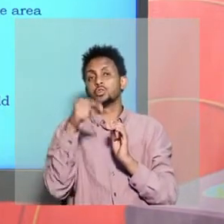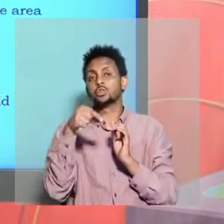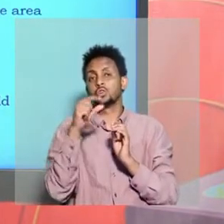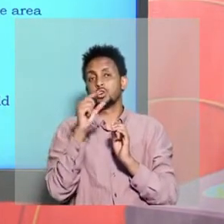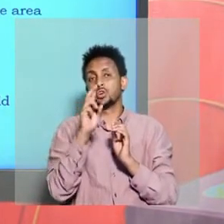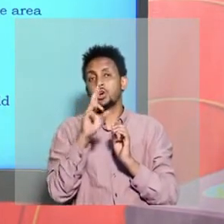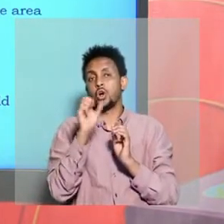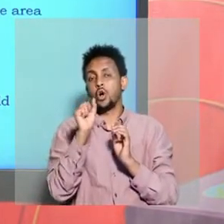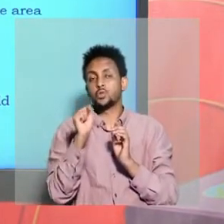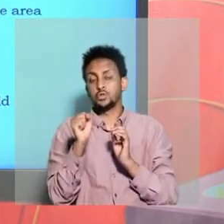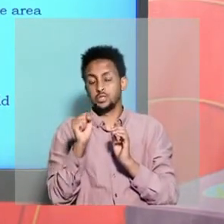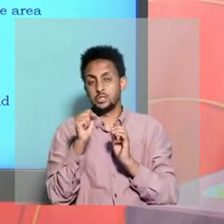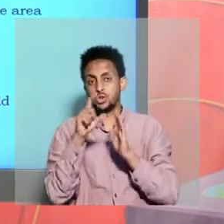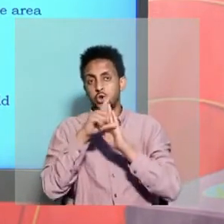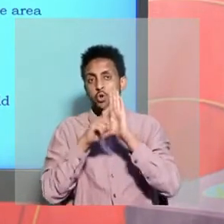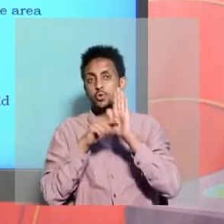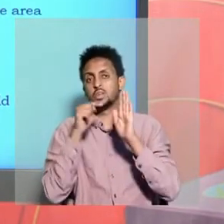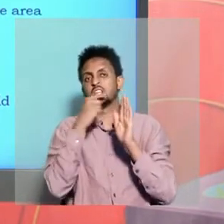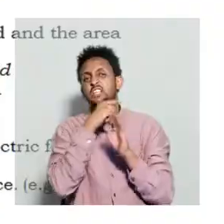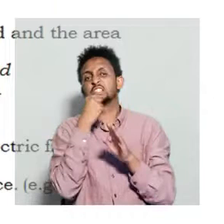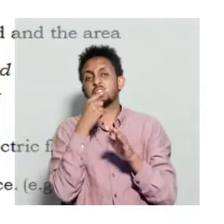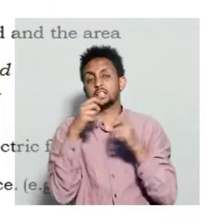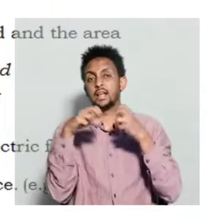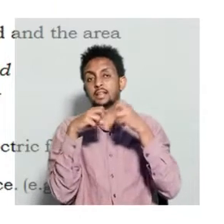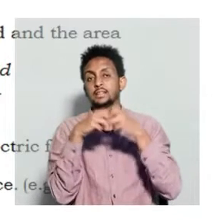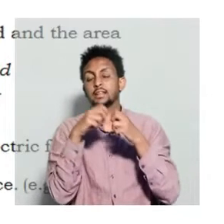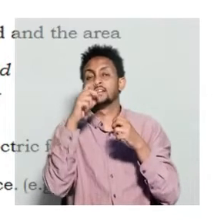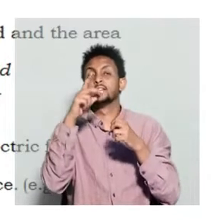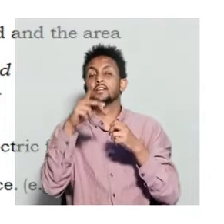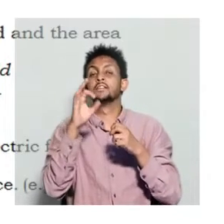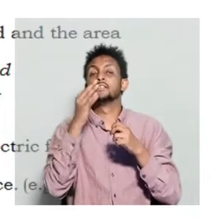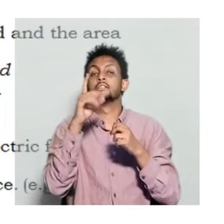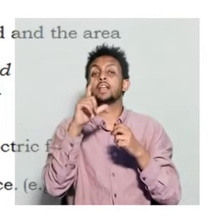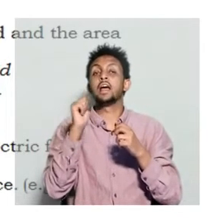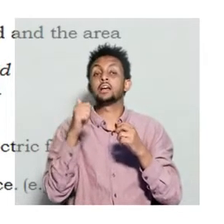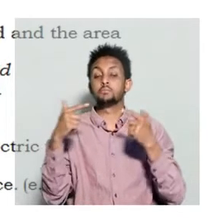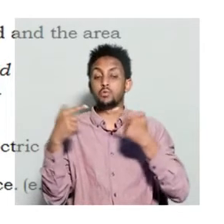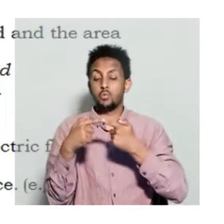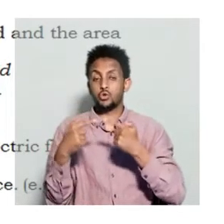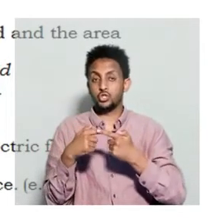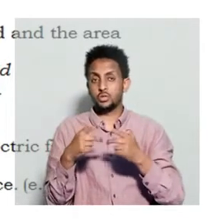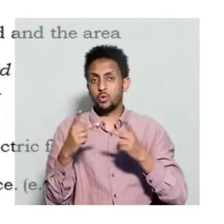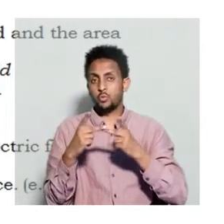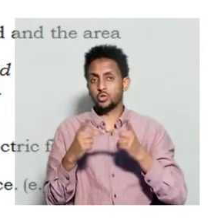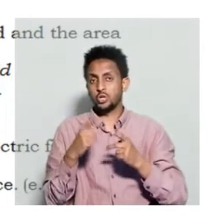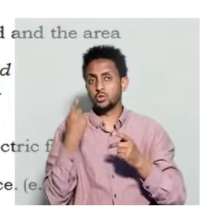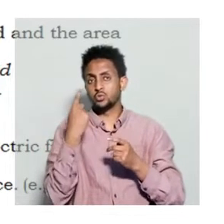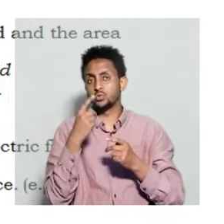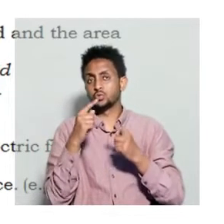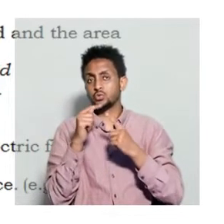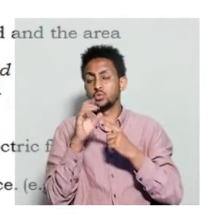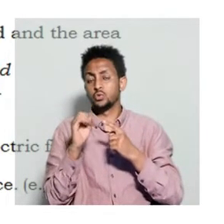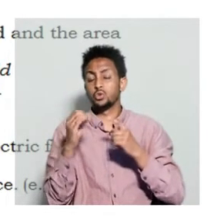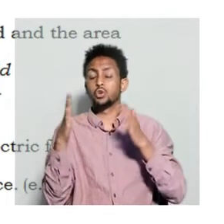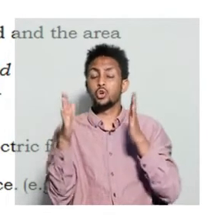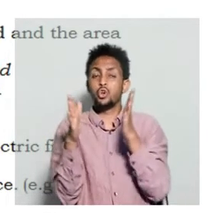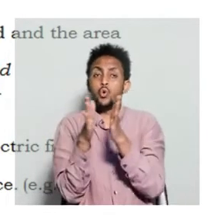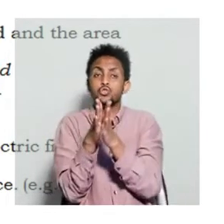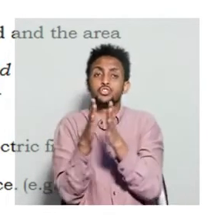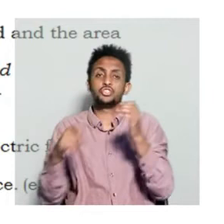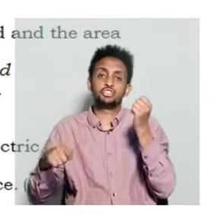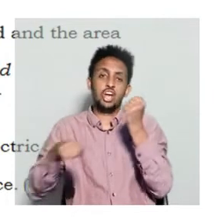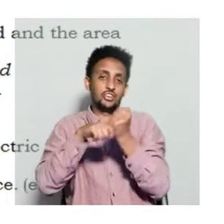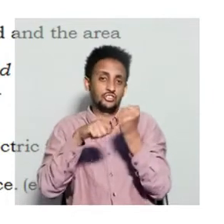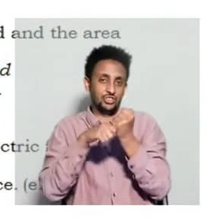law. And it says that the electric flux is proportional to the enclosed charge. This is